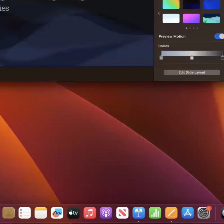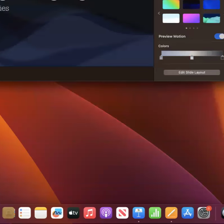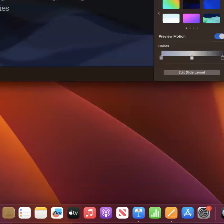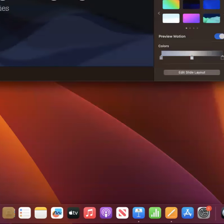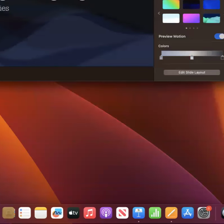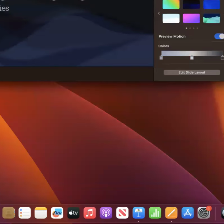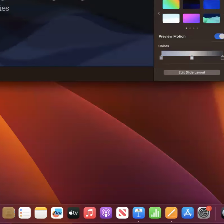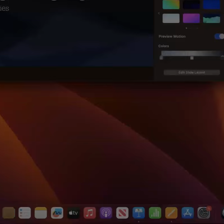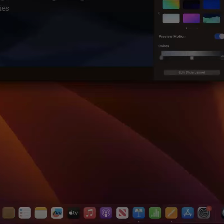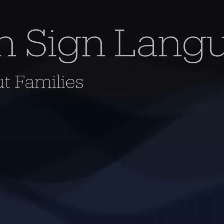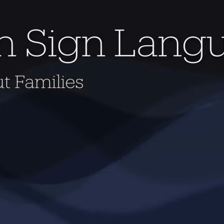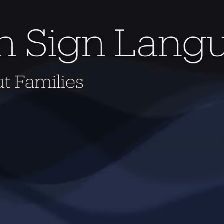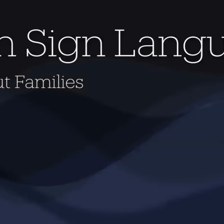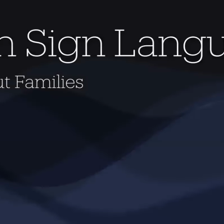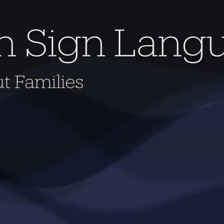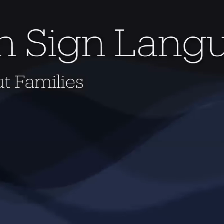Okay.